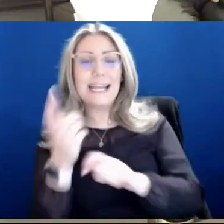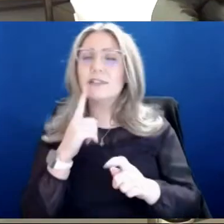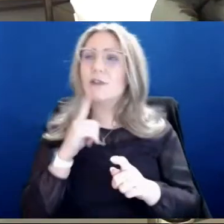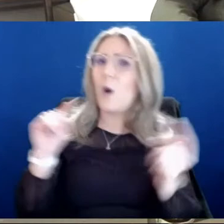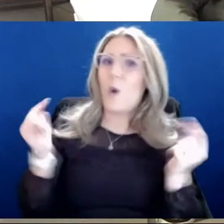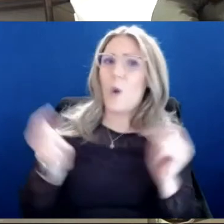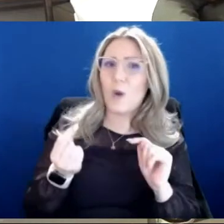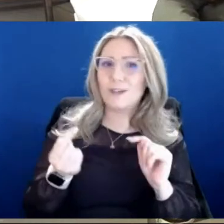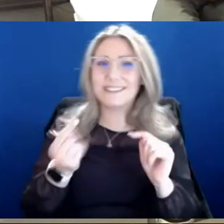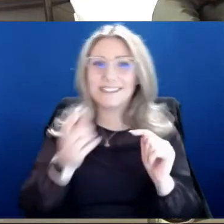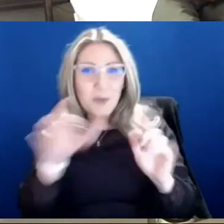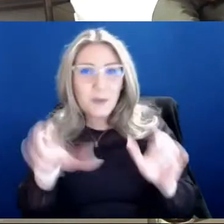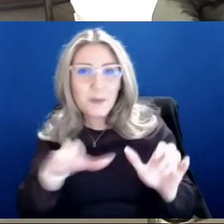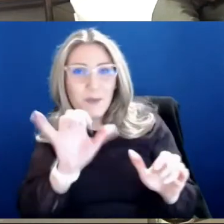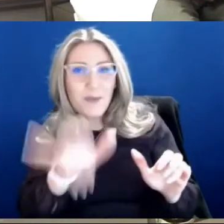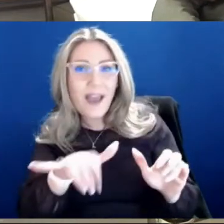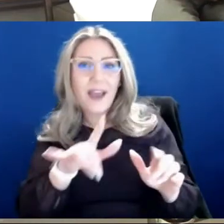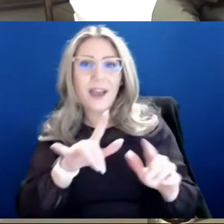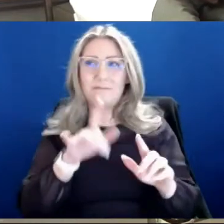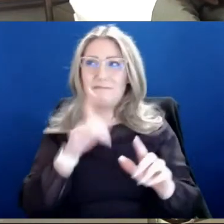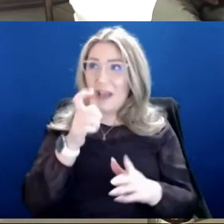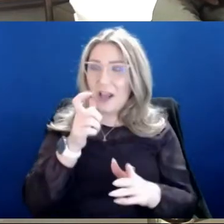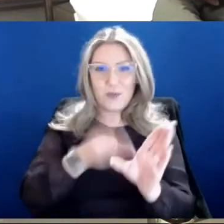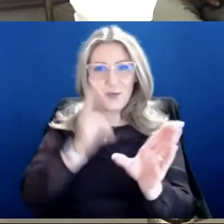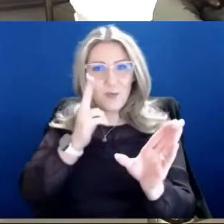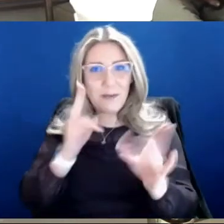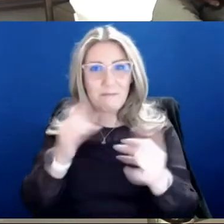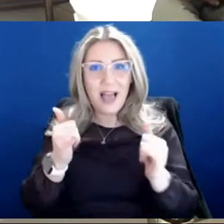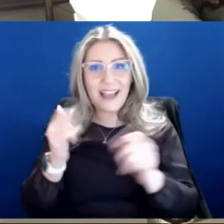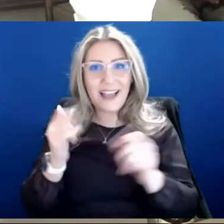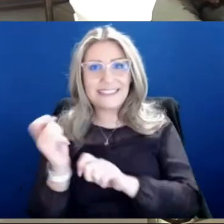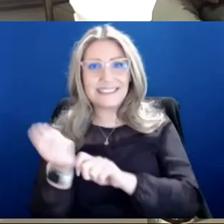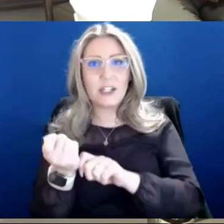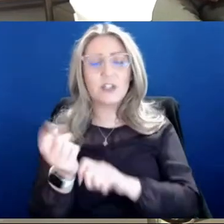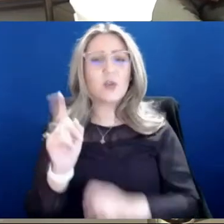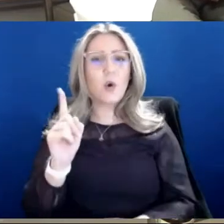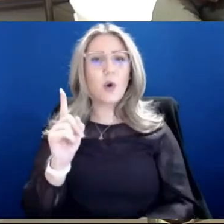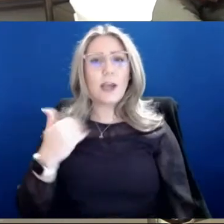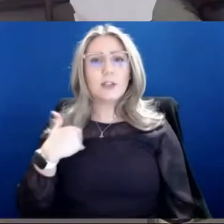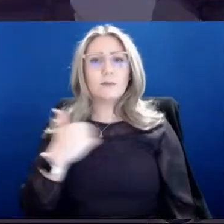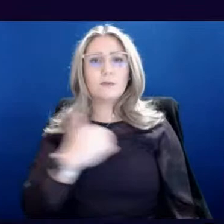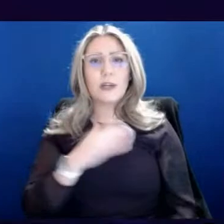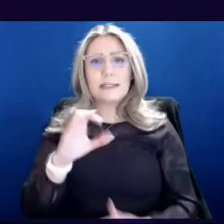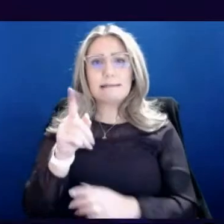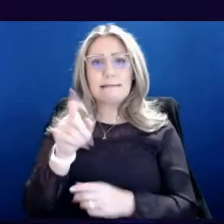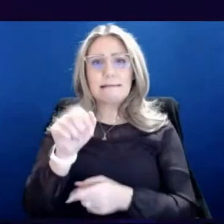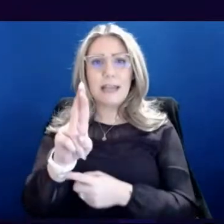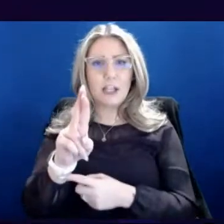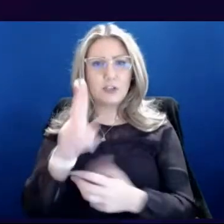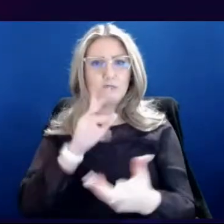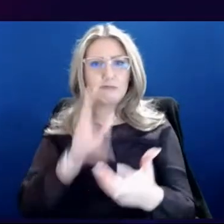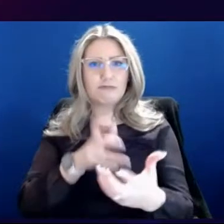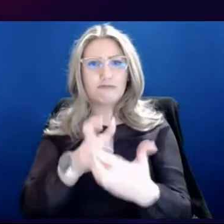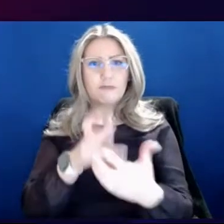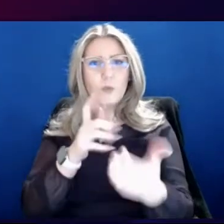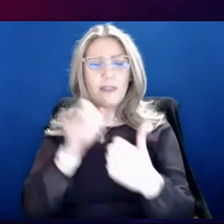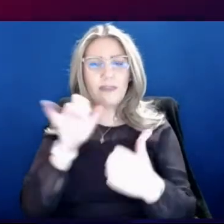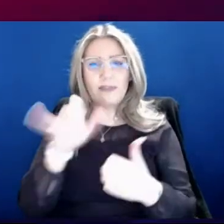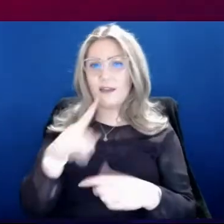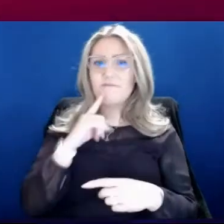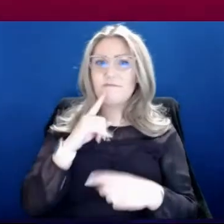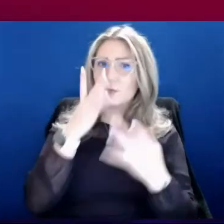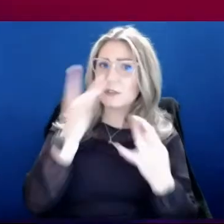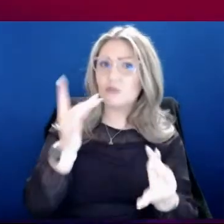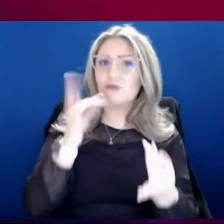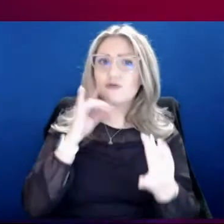No, well, I'm not going to quit playing tennis. So. Right. Where does breast cancer fall into this? You sent me an interesting graphic on breast